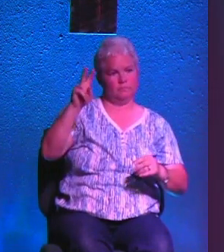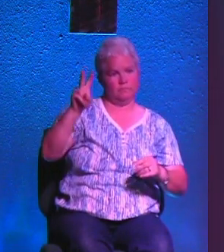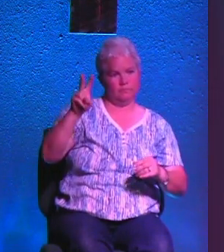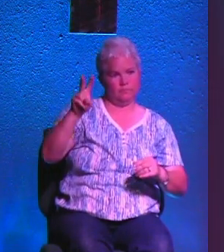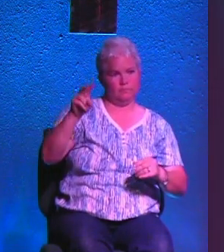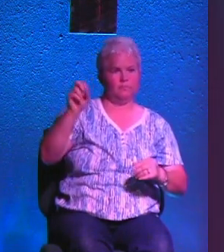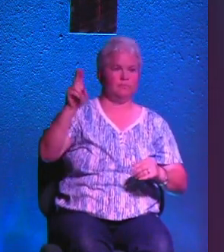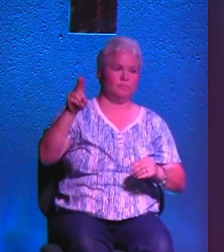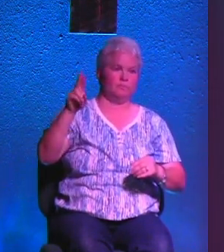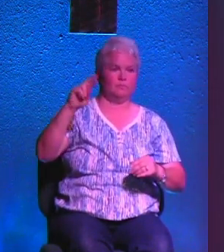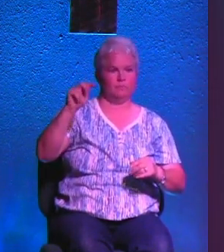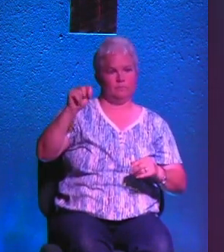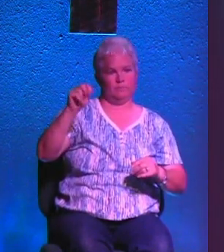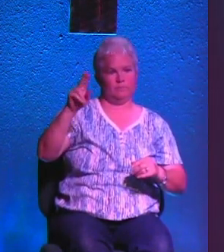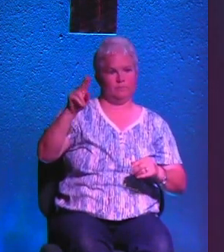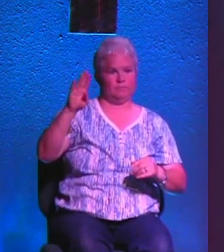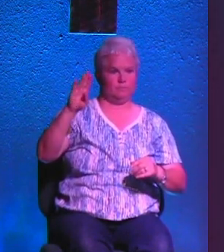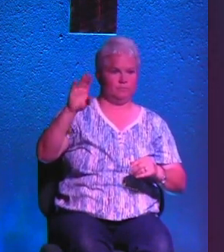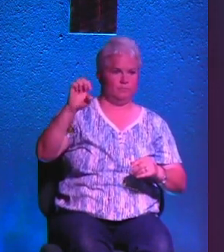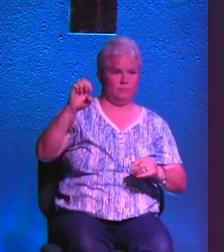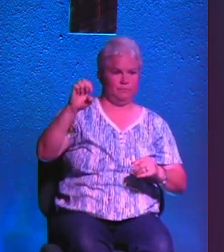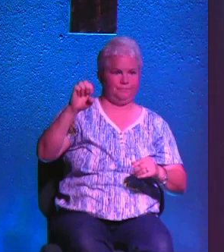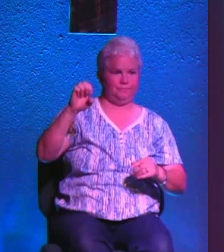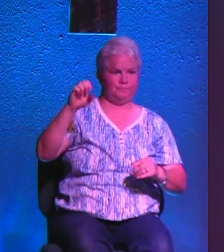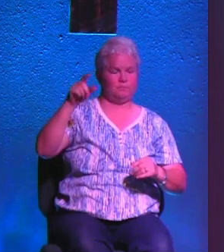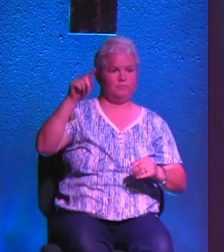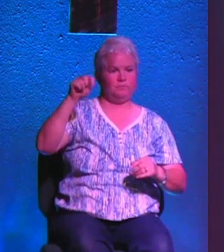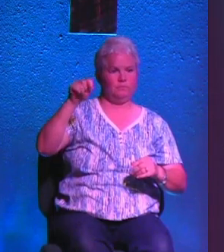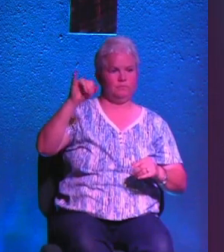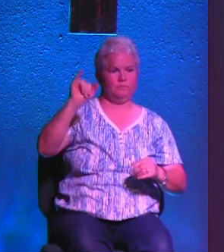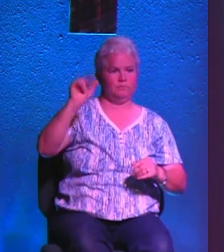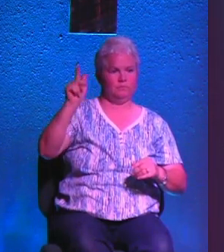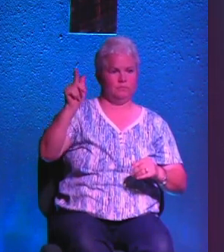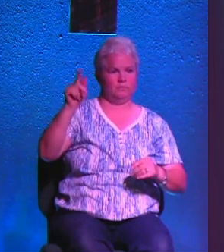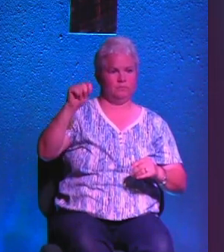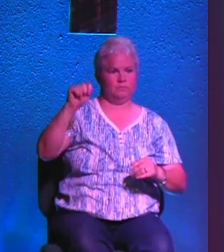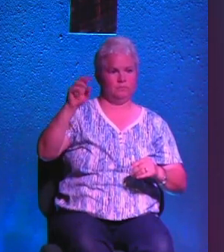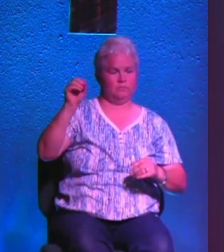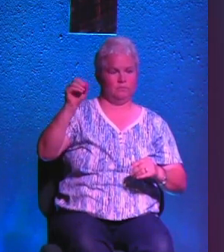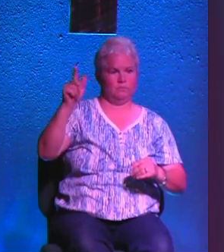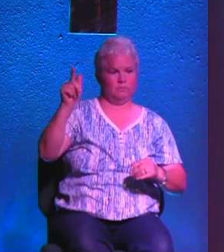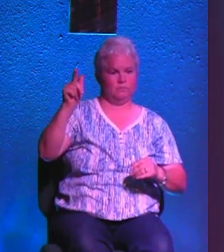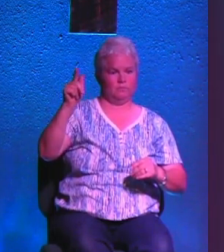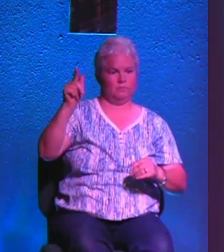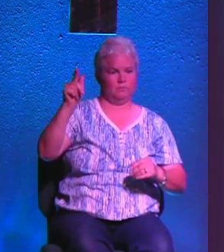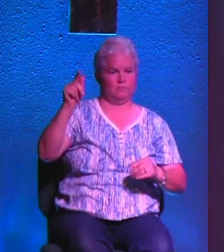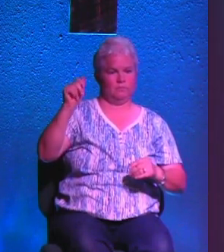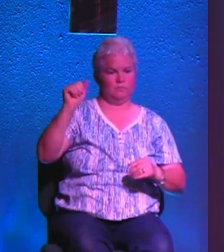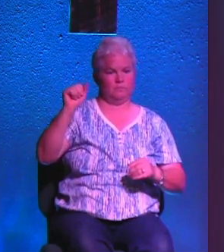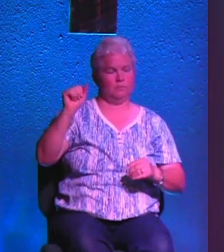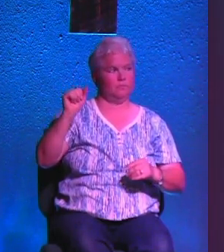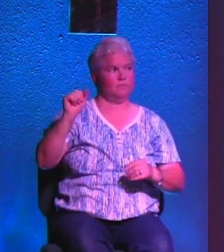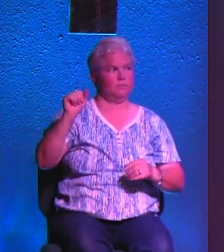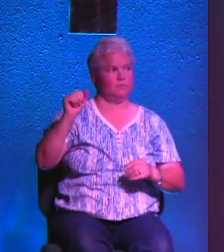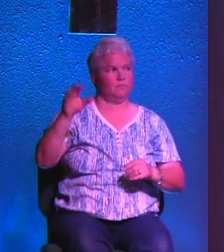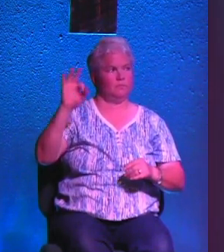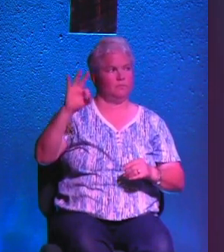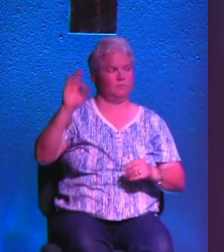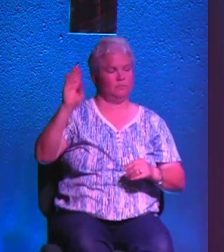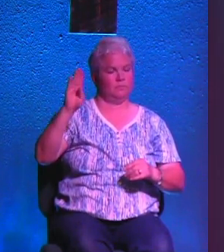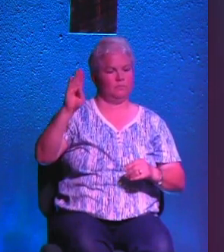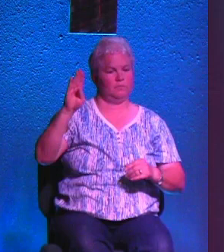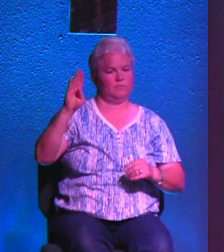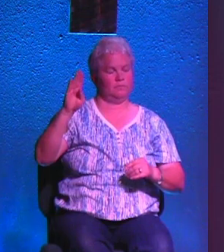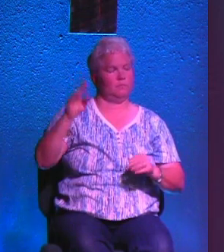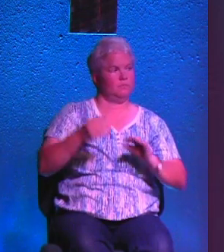a YouTube or a TikTok or on Facebook or something, and they're speaking in such a way that causes my spirit to